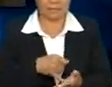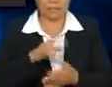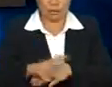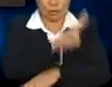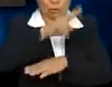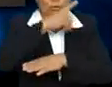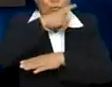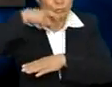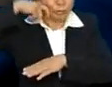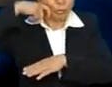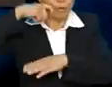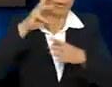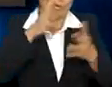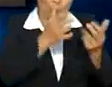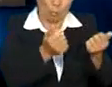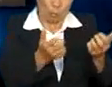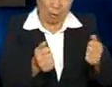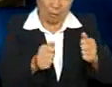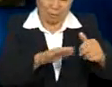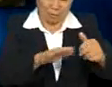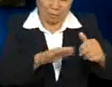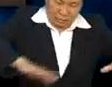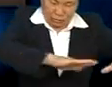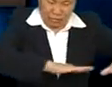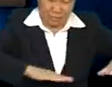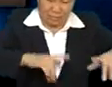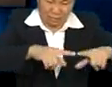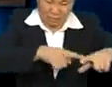It is used to dry up wet surfaces.